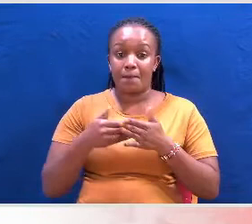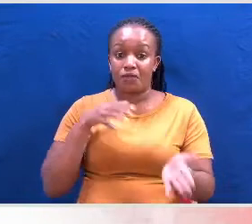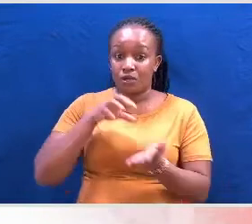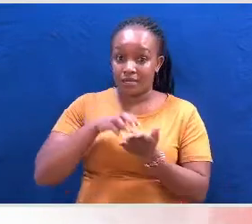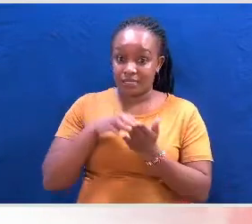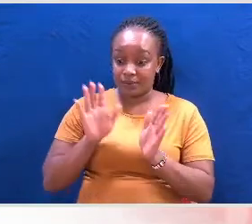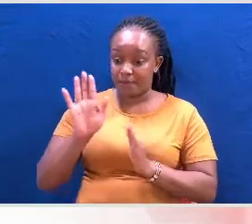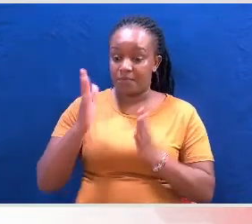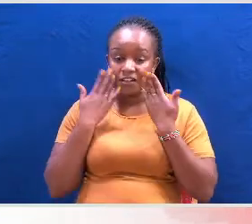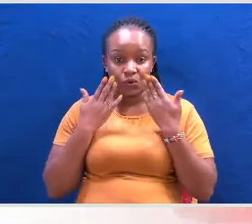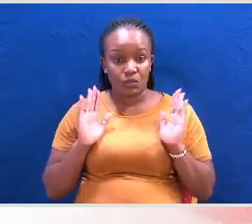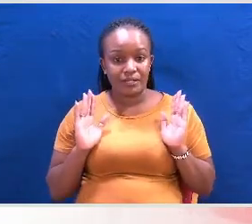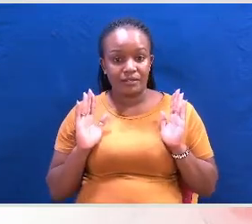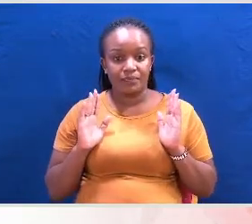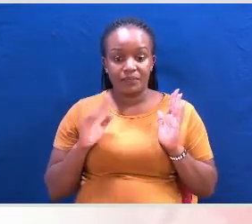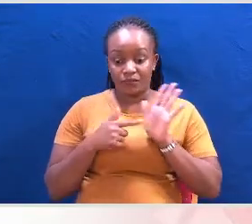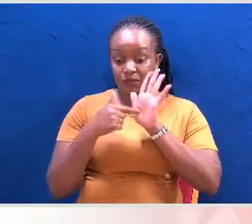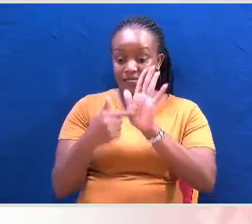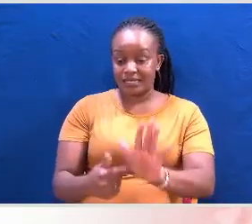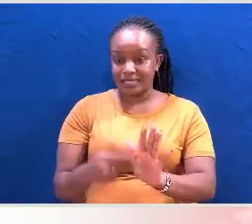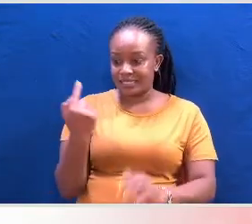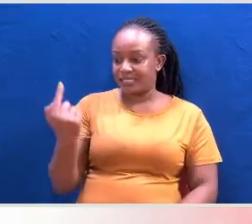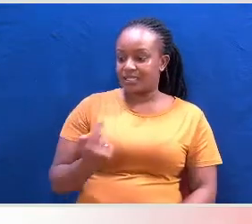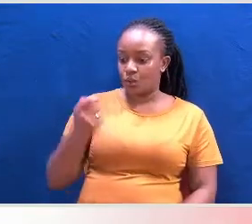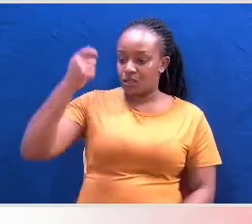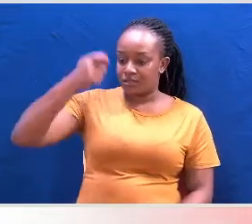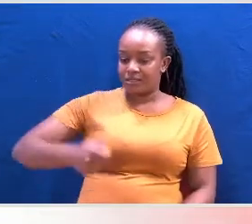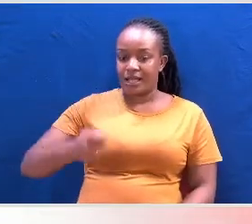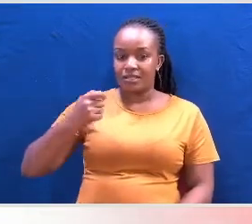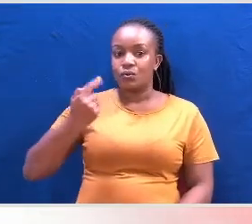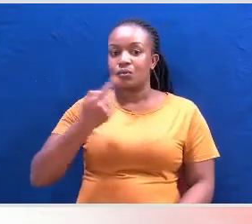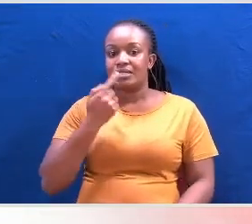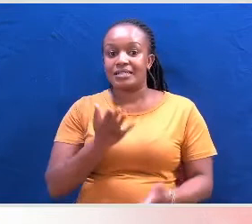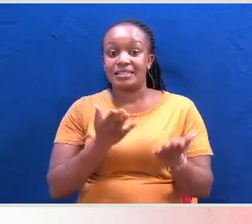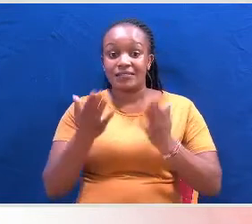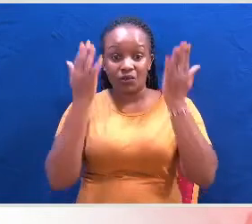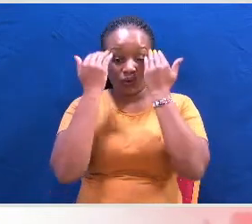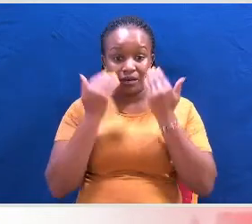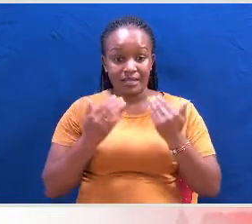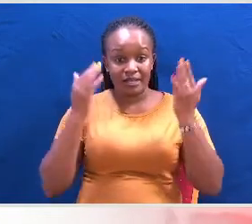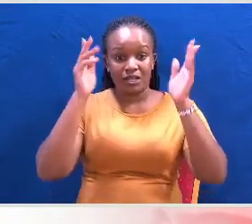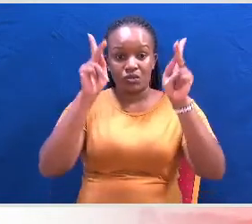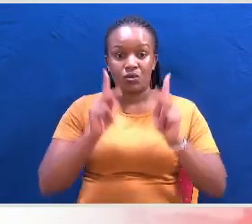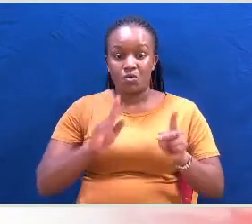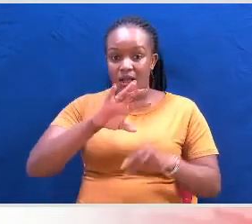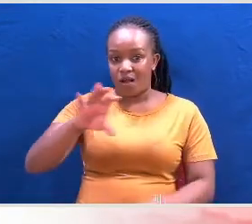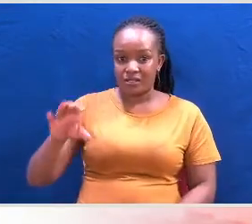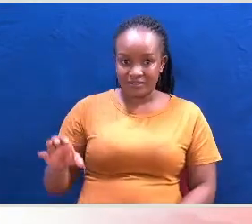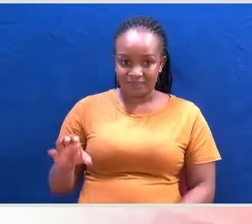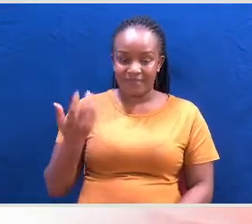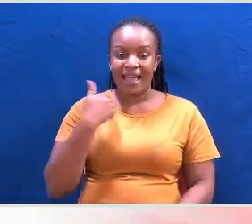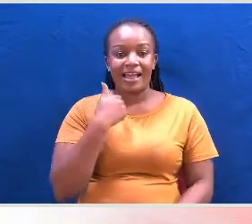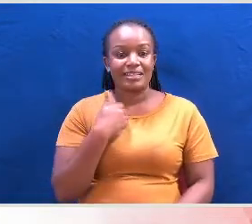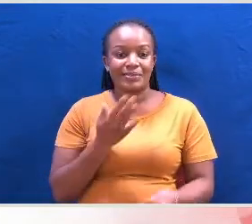concluded. For instance, a single judge currently serving in this court in Kisumu County also